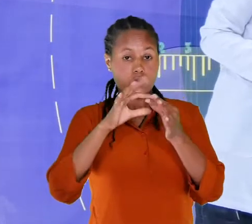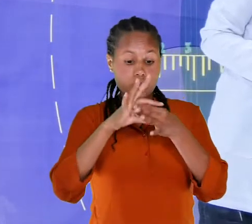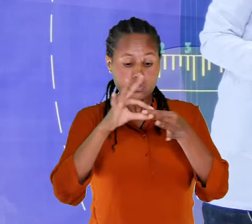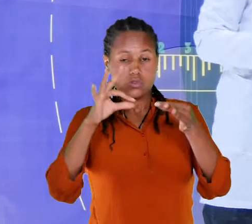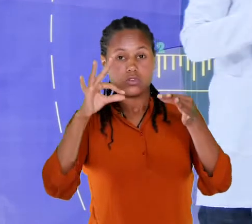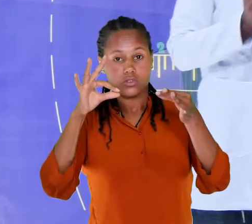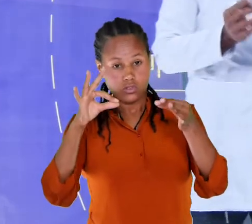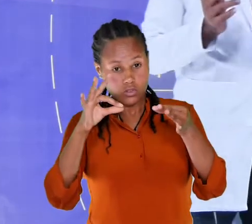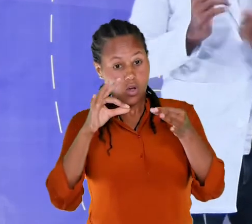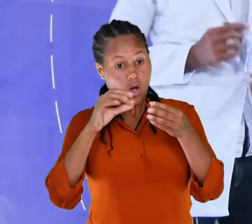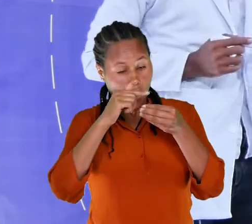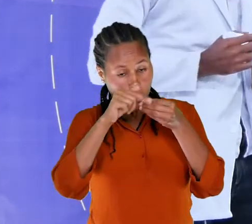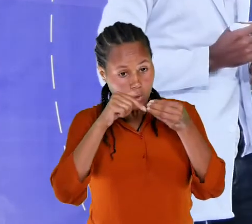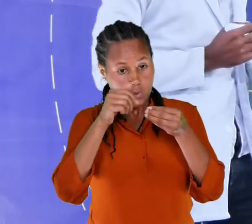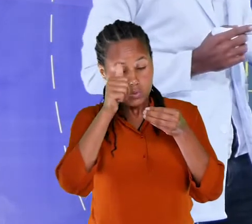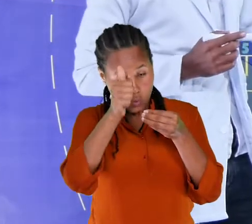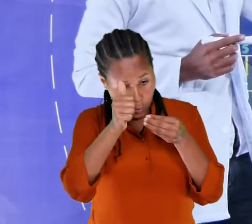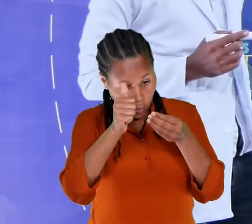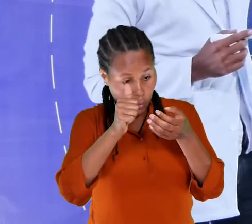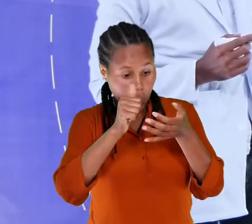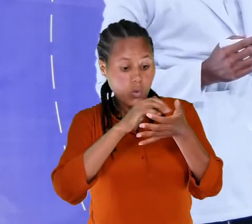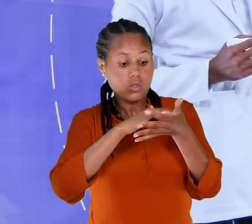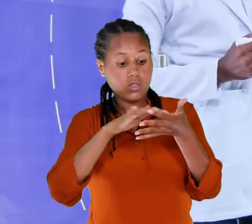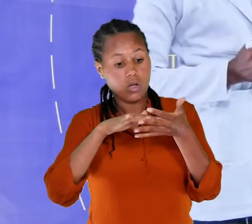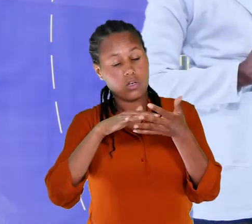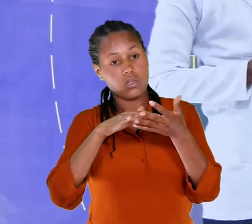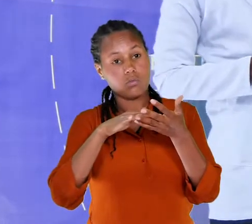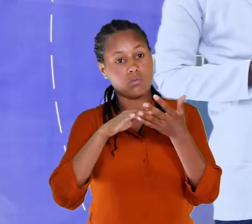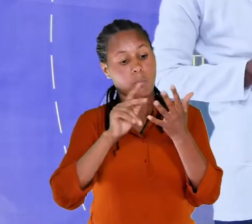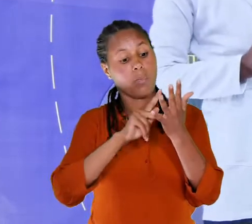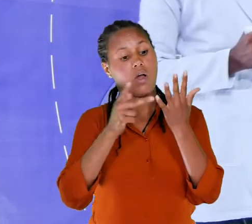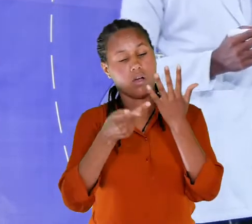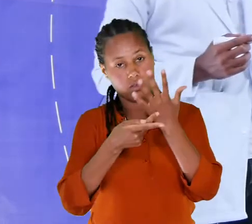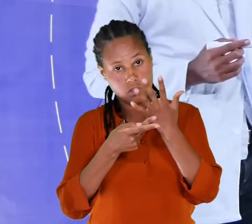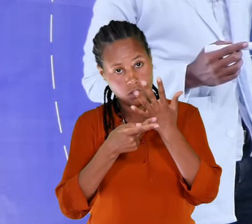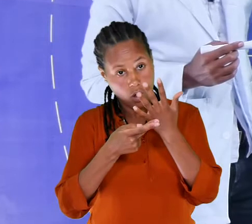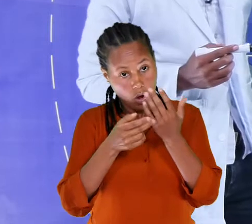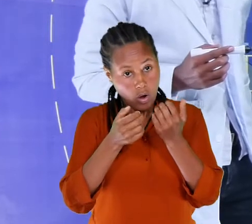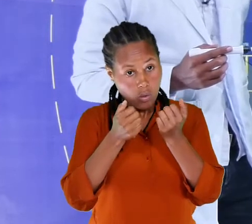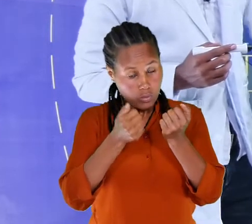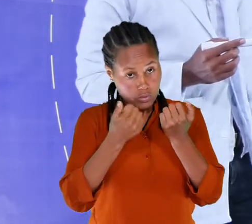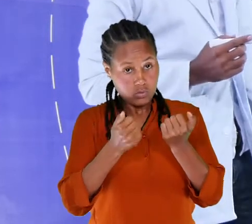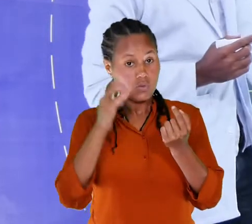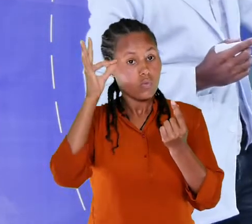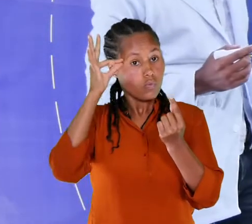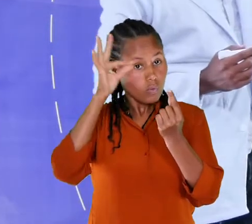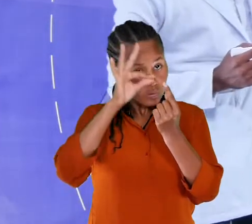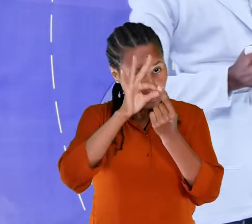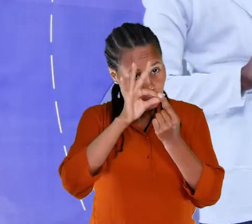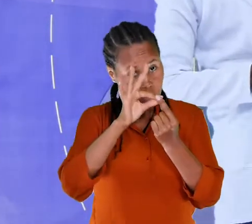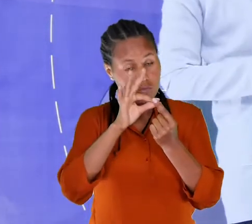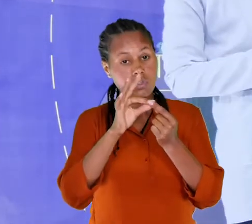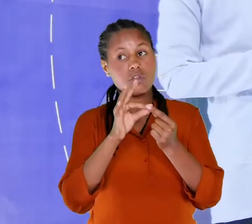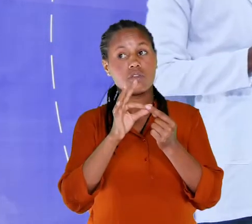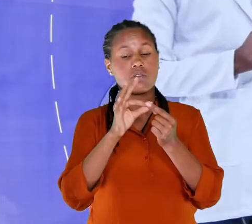about your study plan. This about our objectives of the today's lesson.